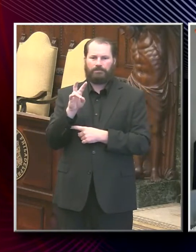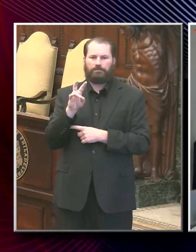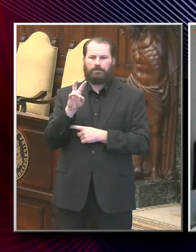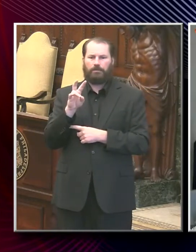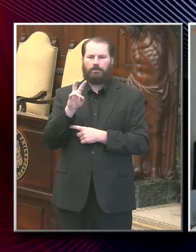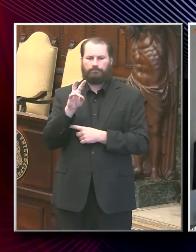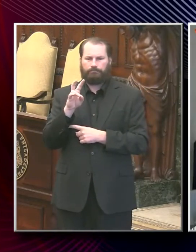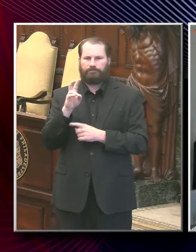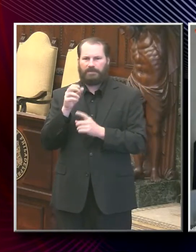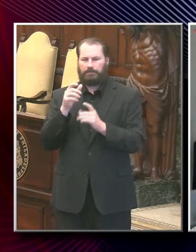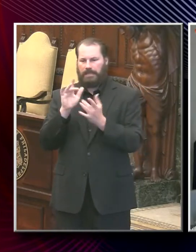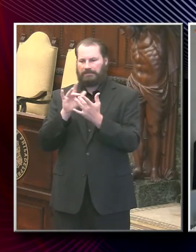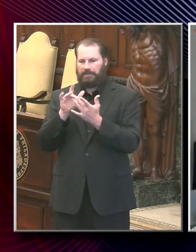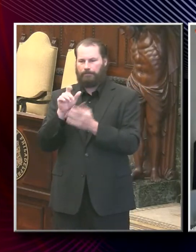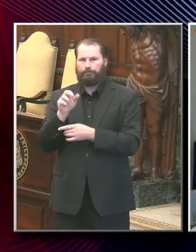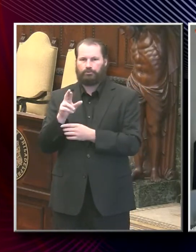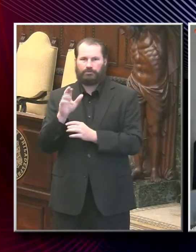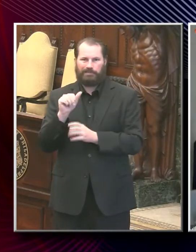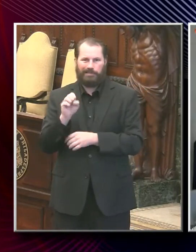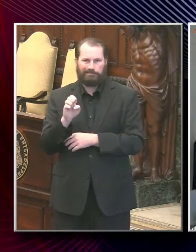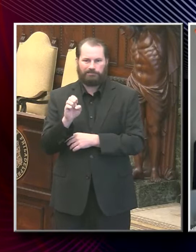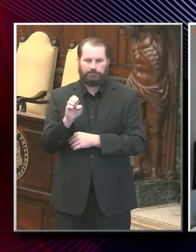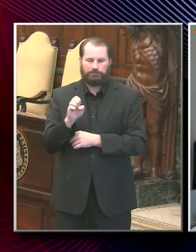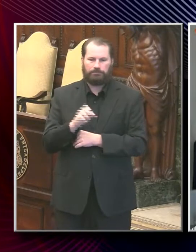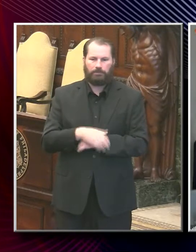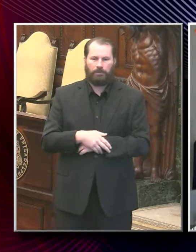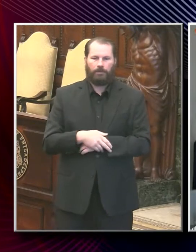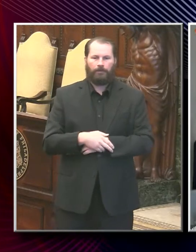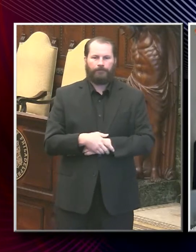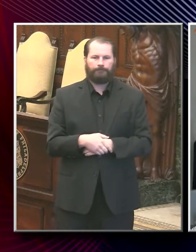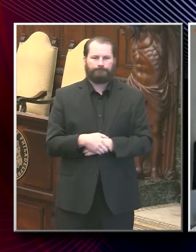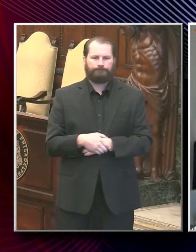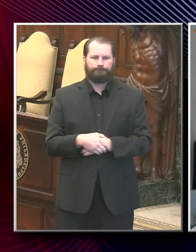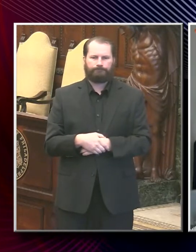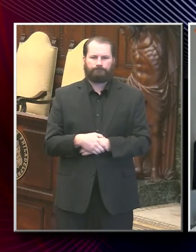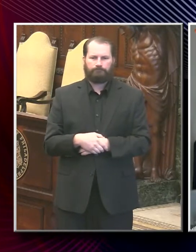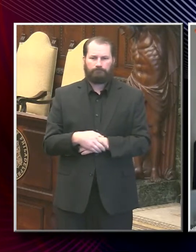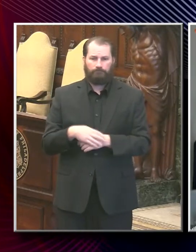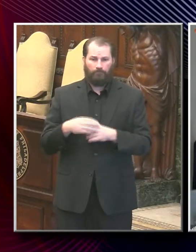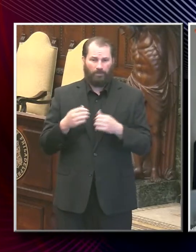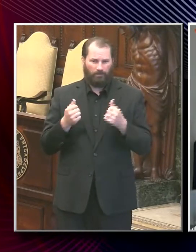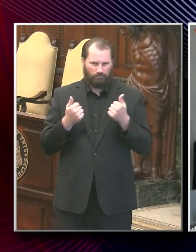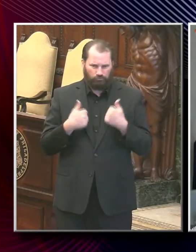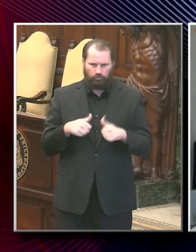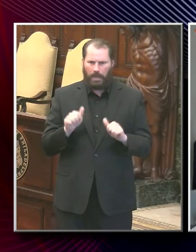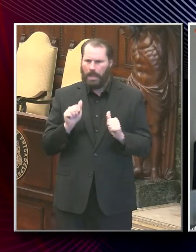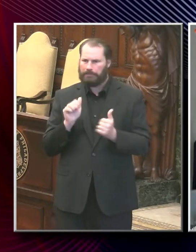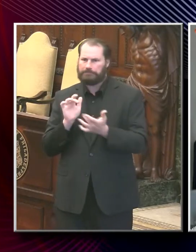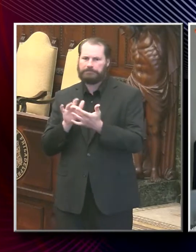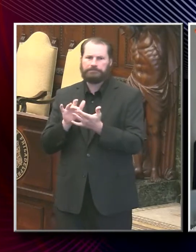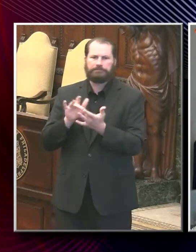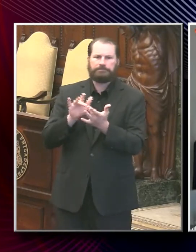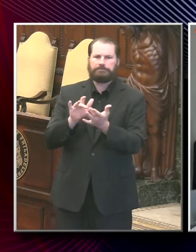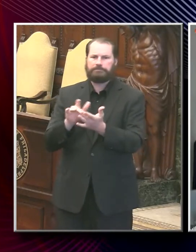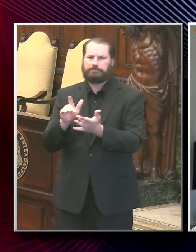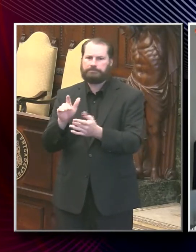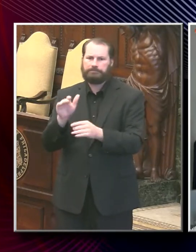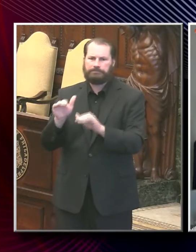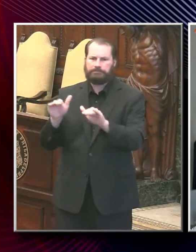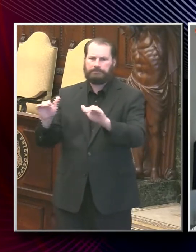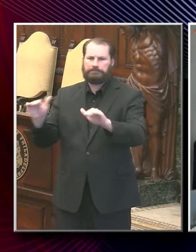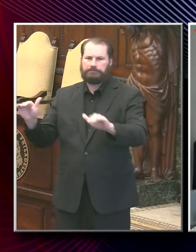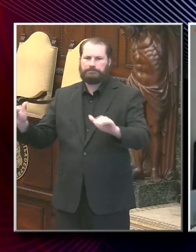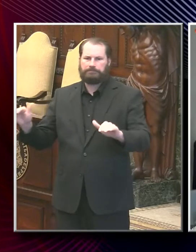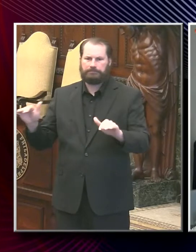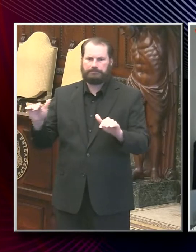might be able to get the infection. We then try to reach those contacts, and about 60 or 75% of them we are able to reach based upon